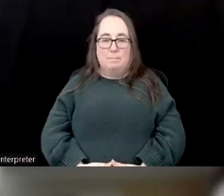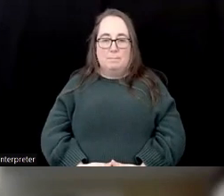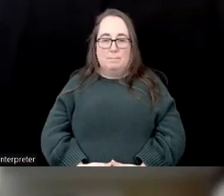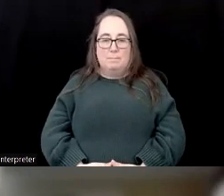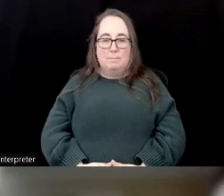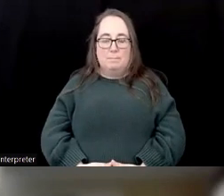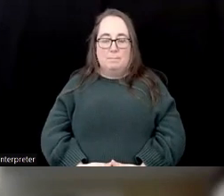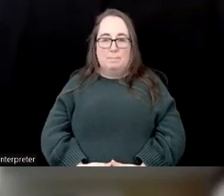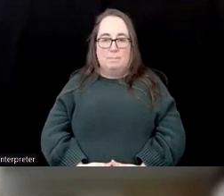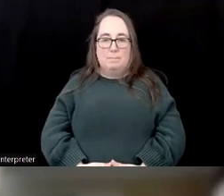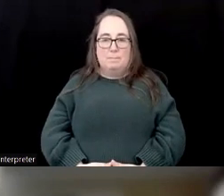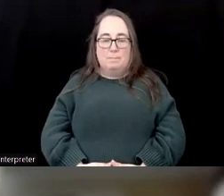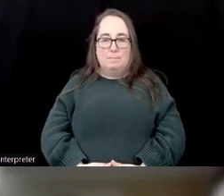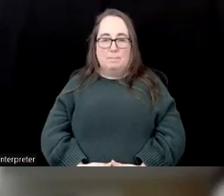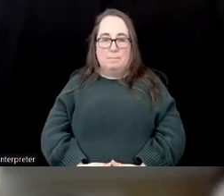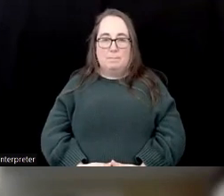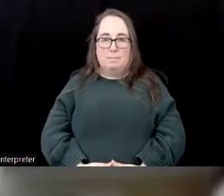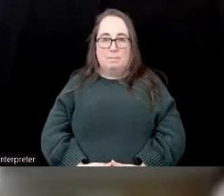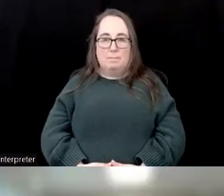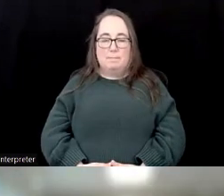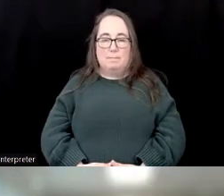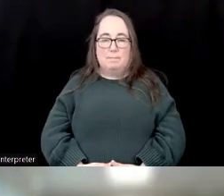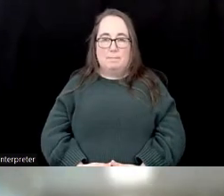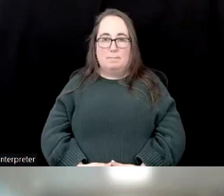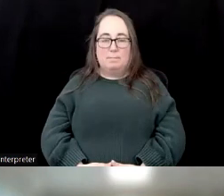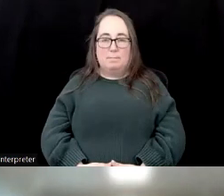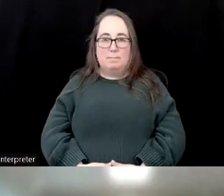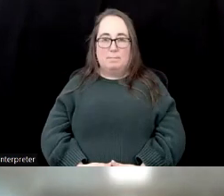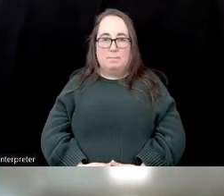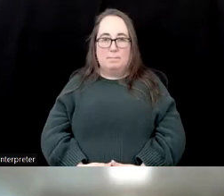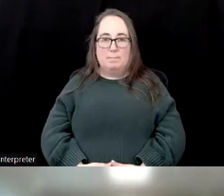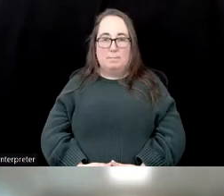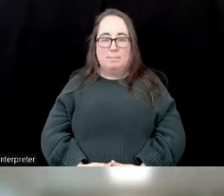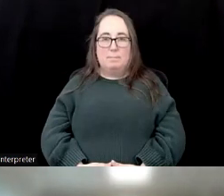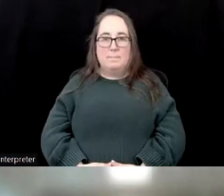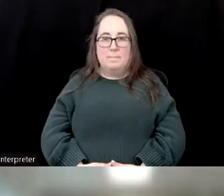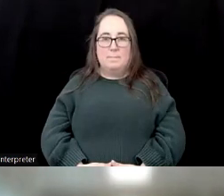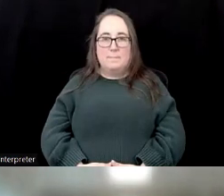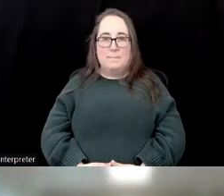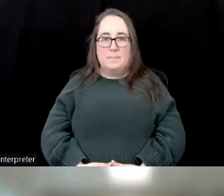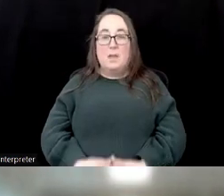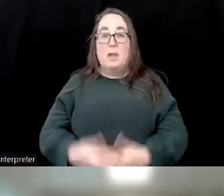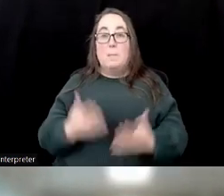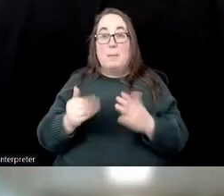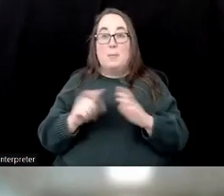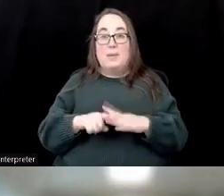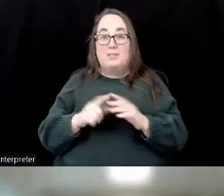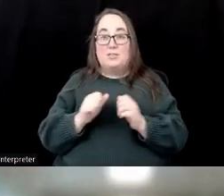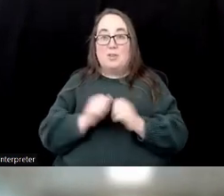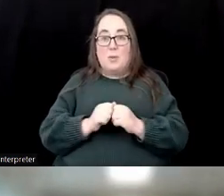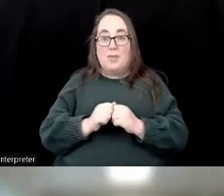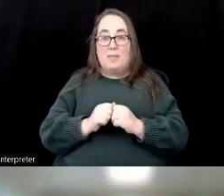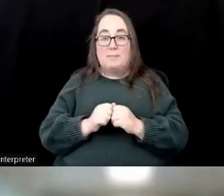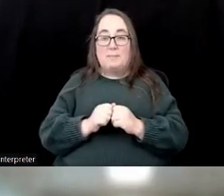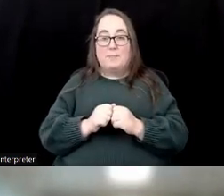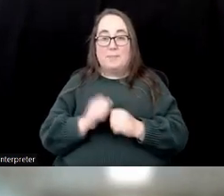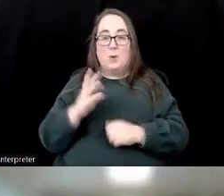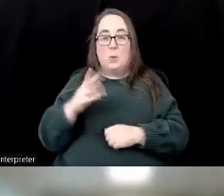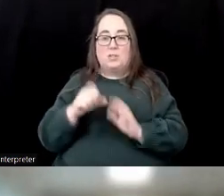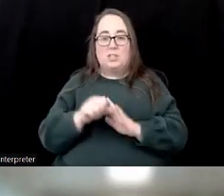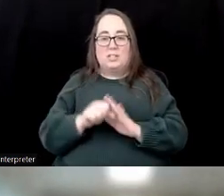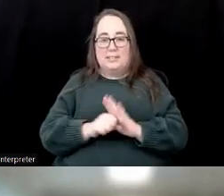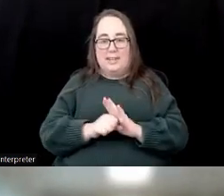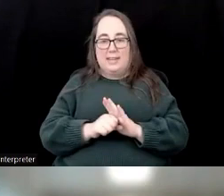And maybe we can go ahead and start with Washington